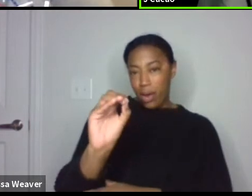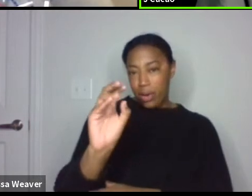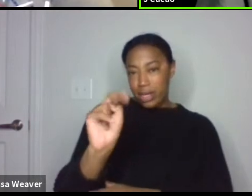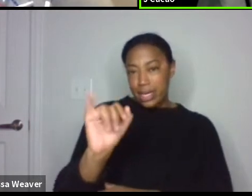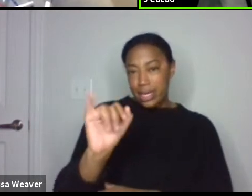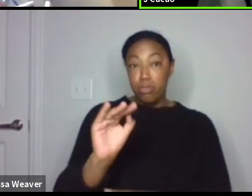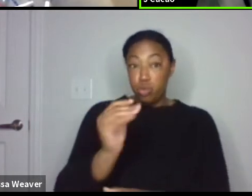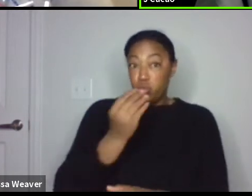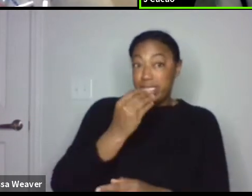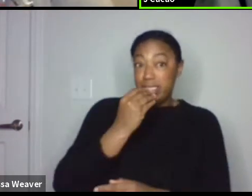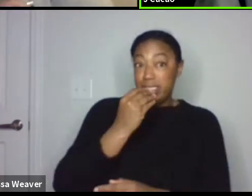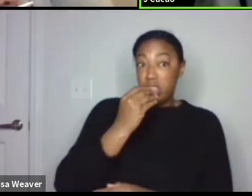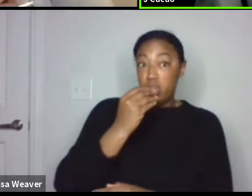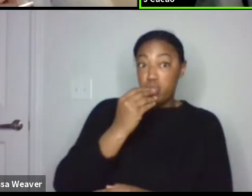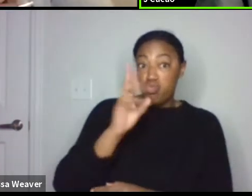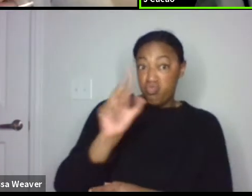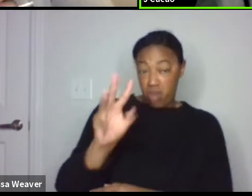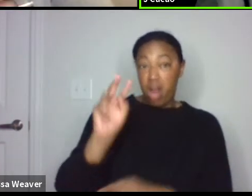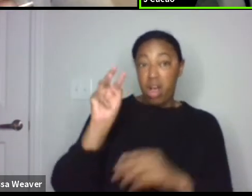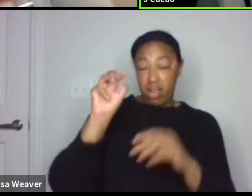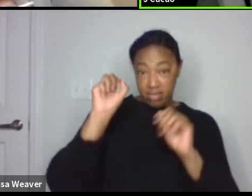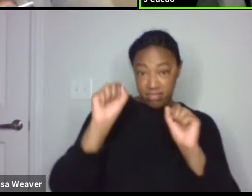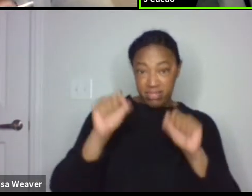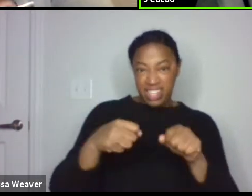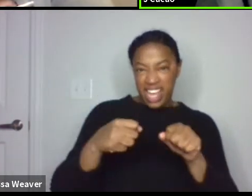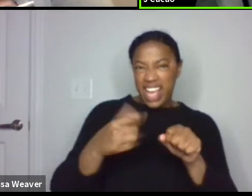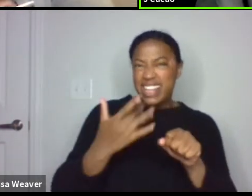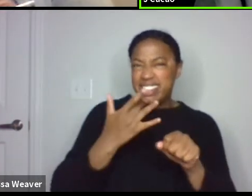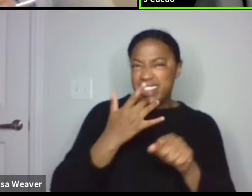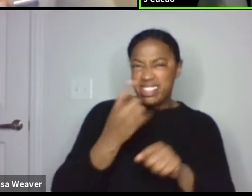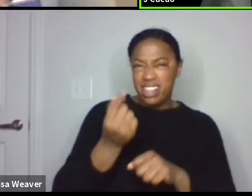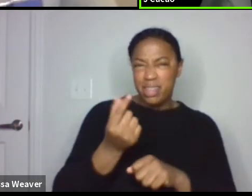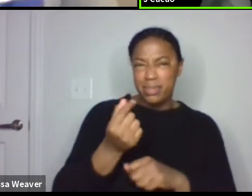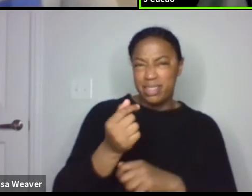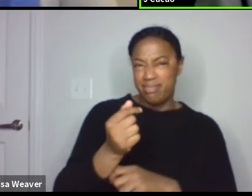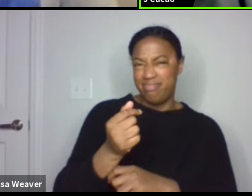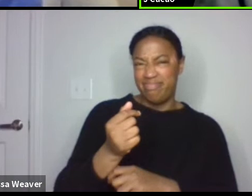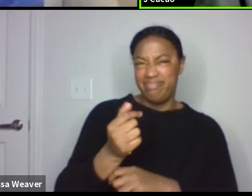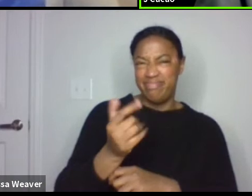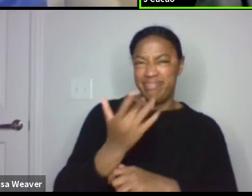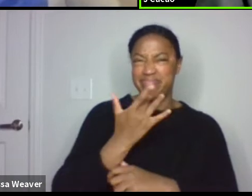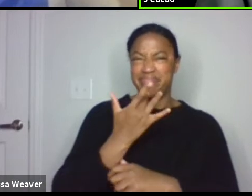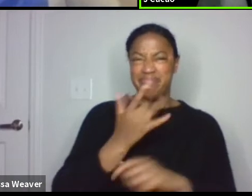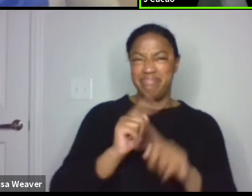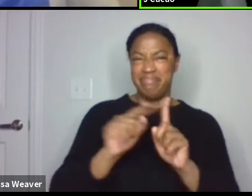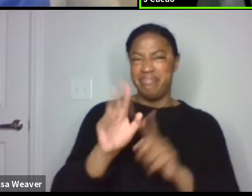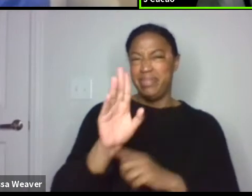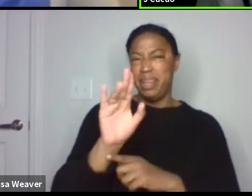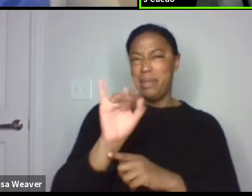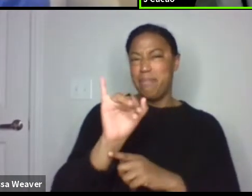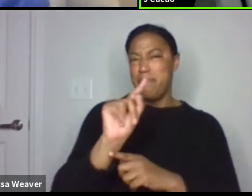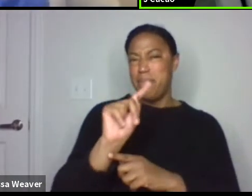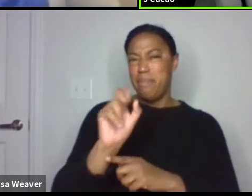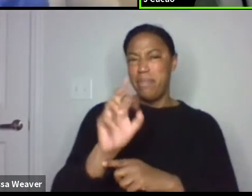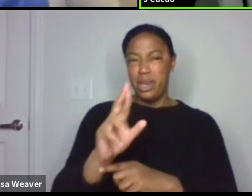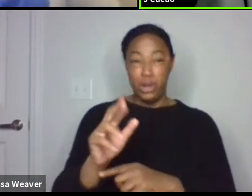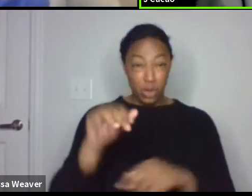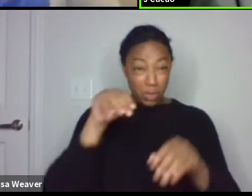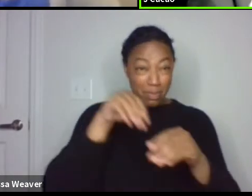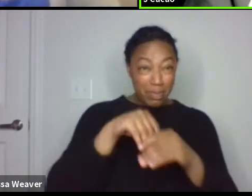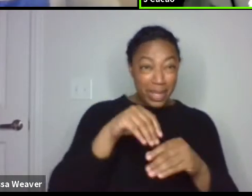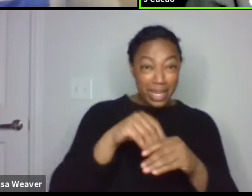eat it raw, when you eat it, it has a little bitter taste to it. Like, you ever been in the grocery aisle and in the candy aisle and they have